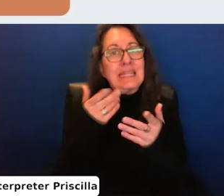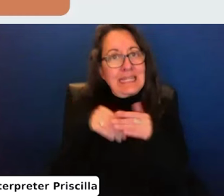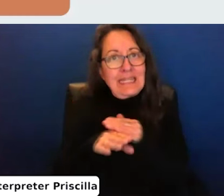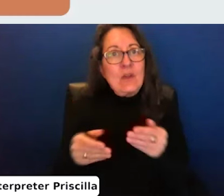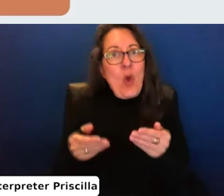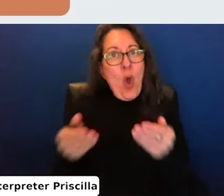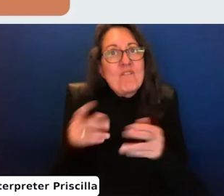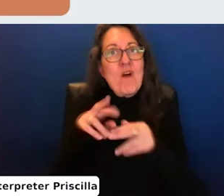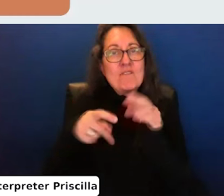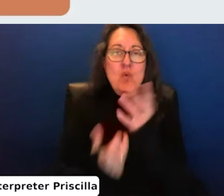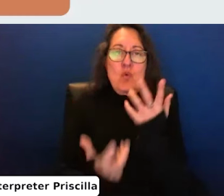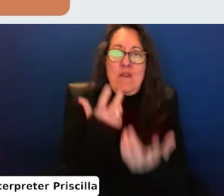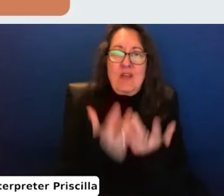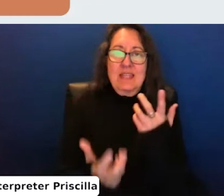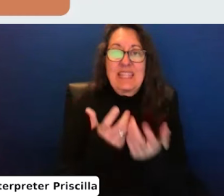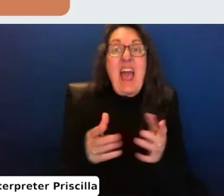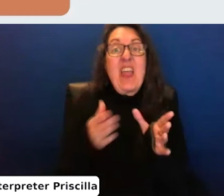study.